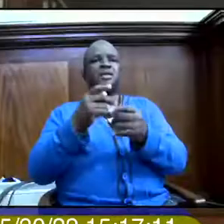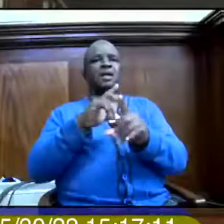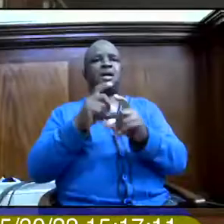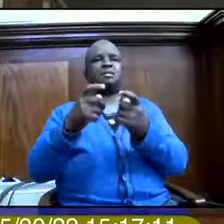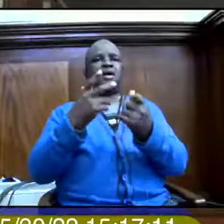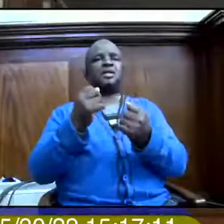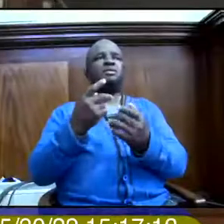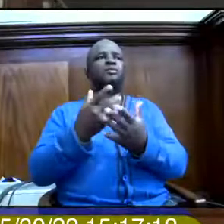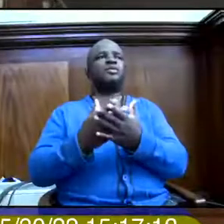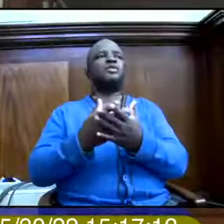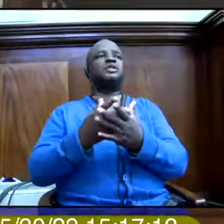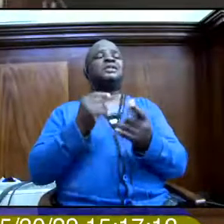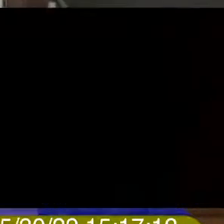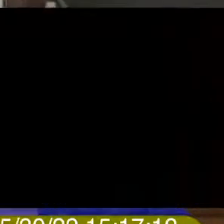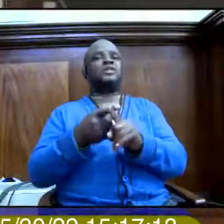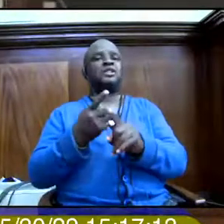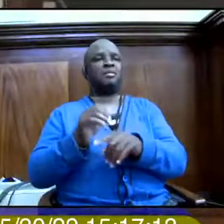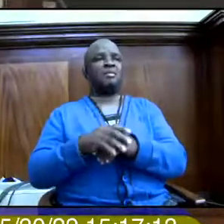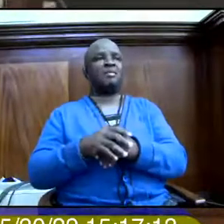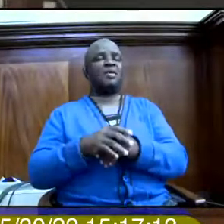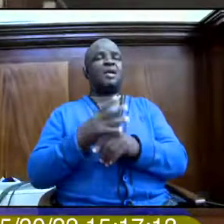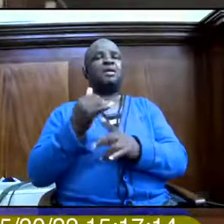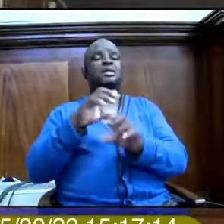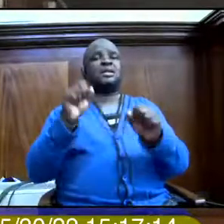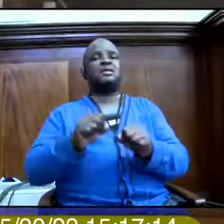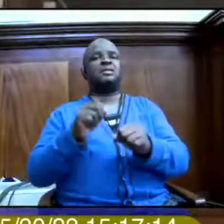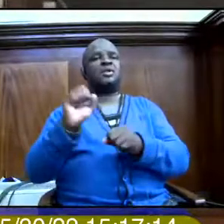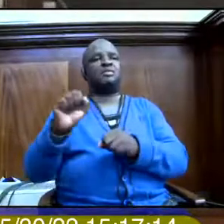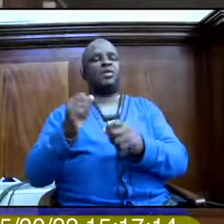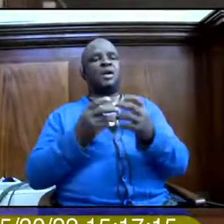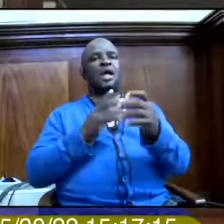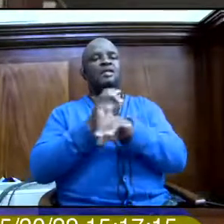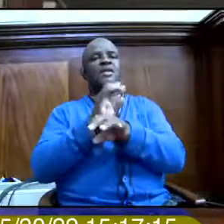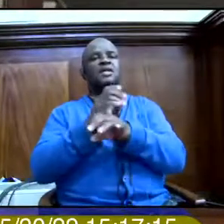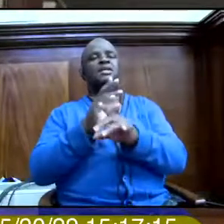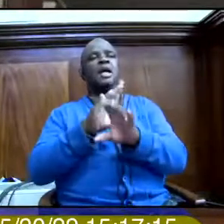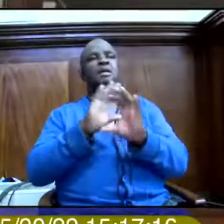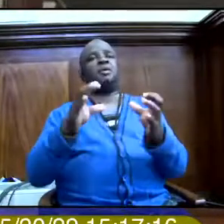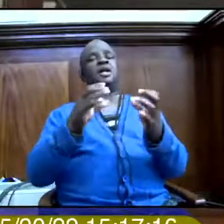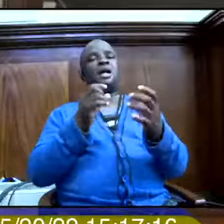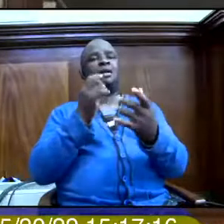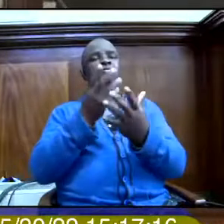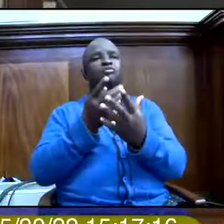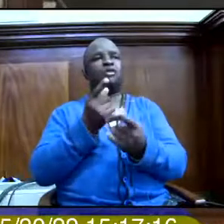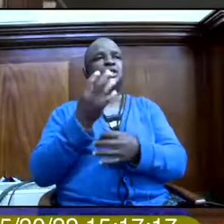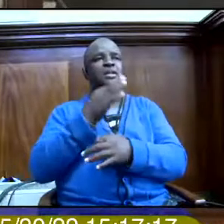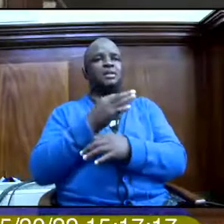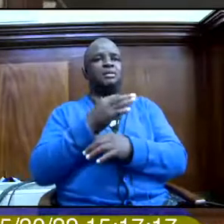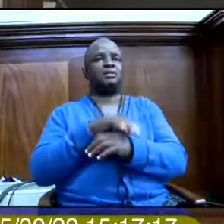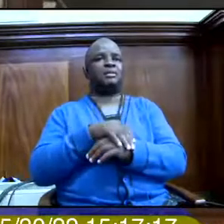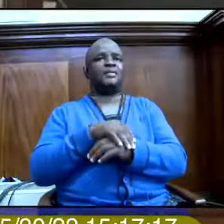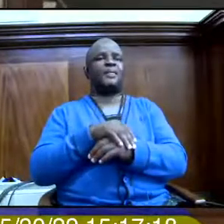point the system of advisor rehabilitation only serves to